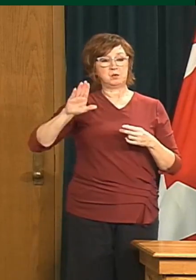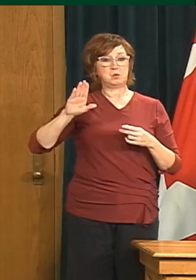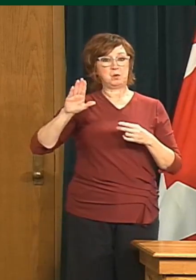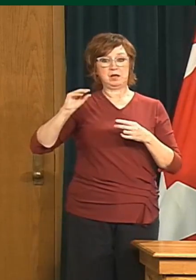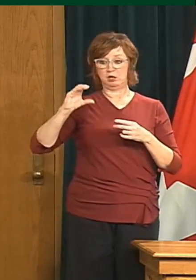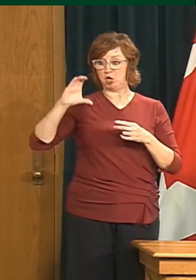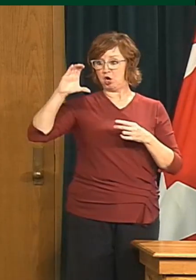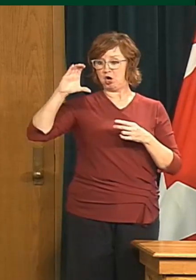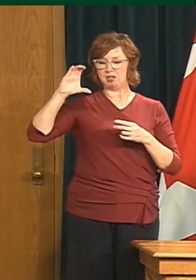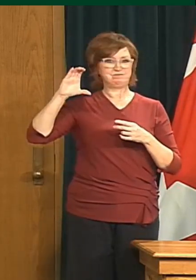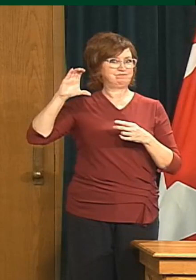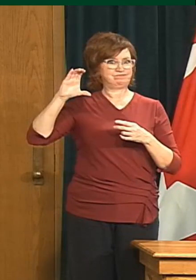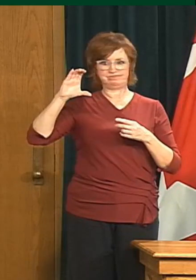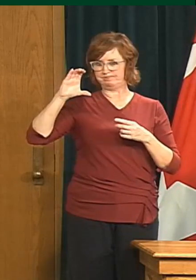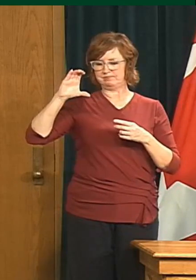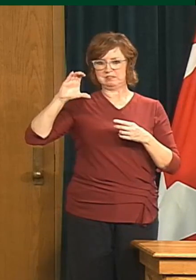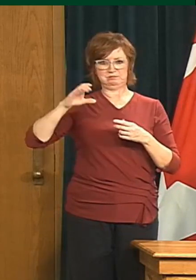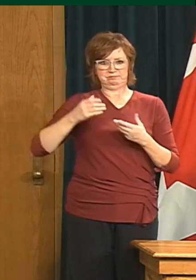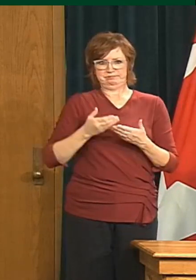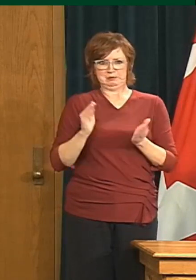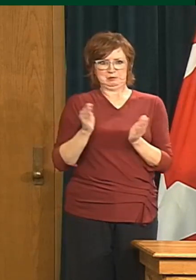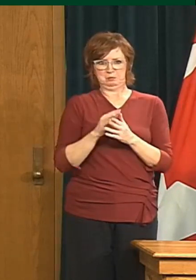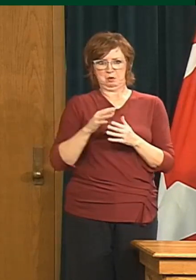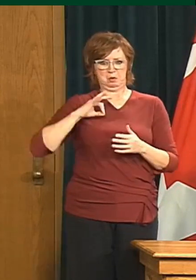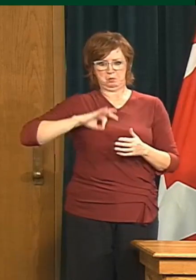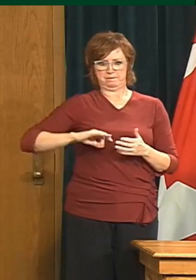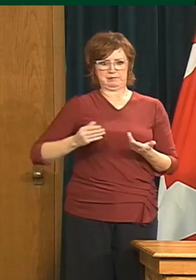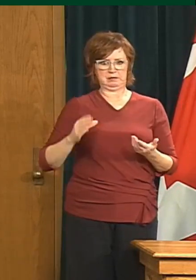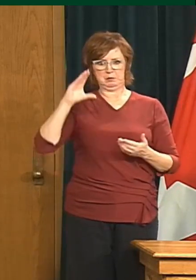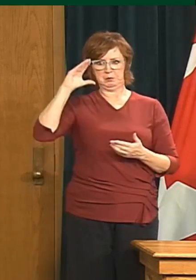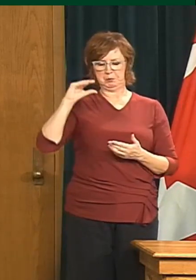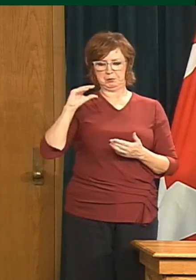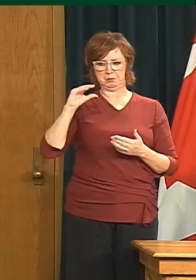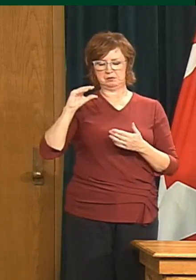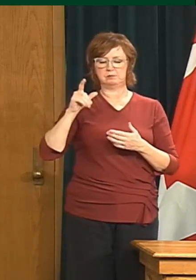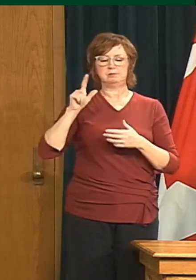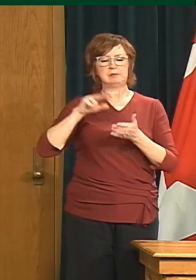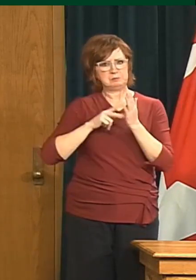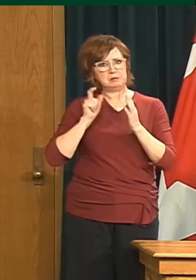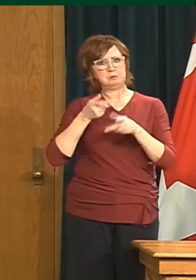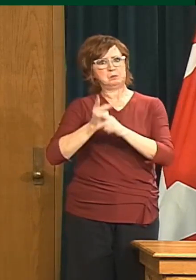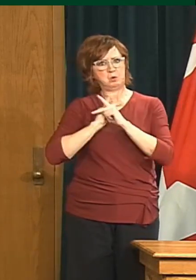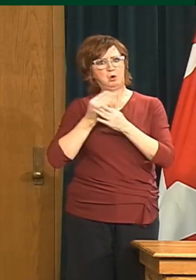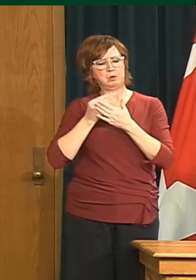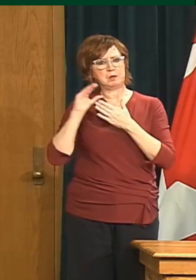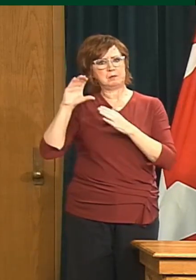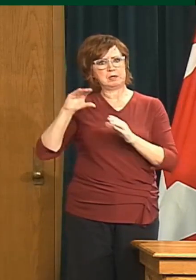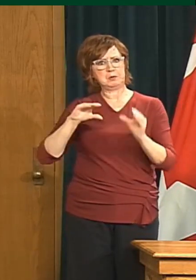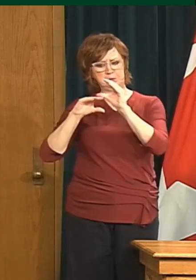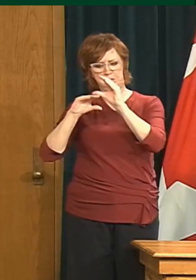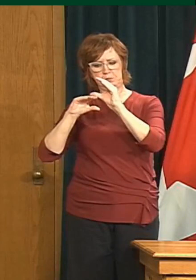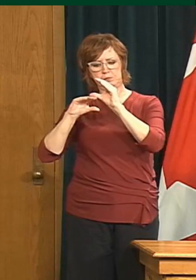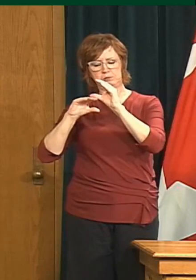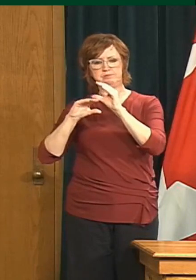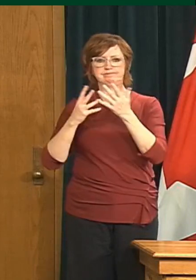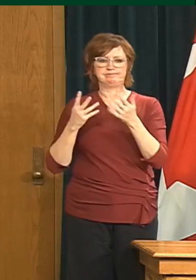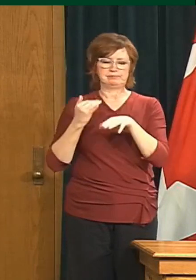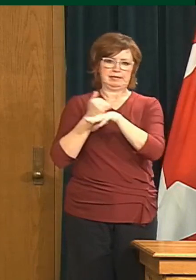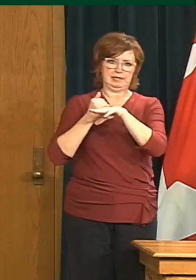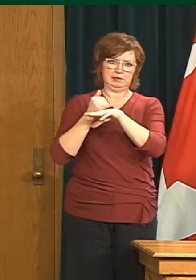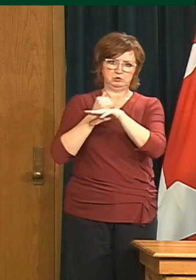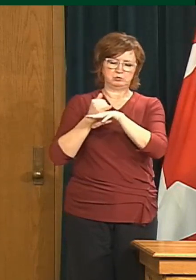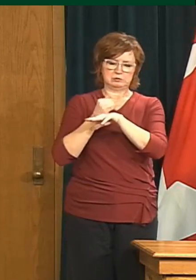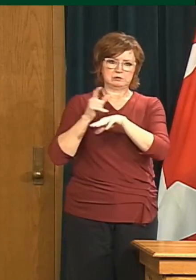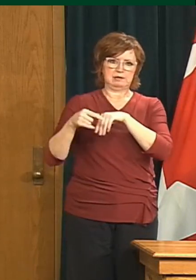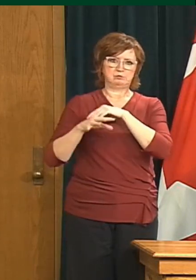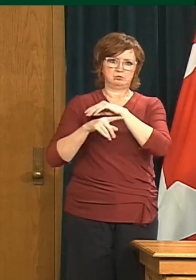that. So what that will mean going forward is that we will have a higher interest,